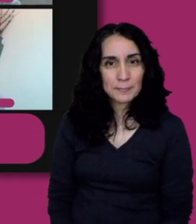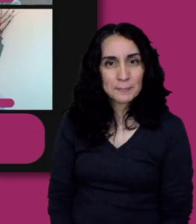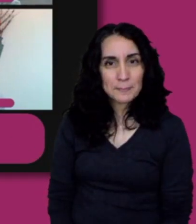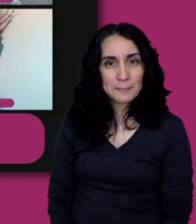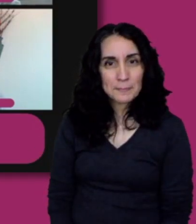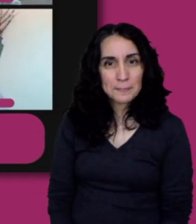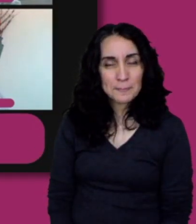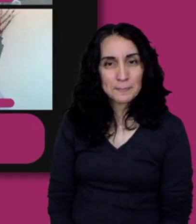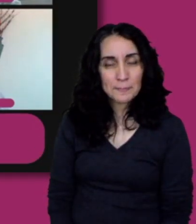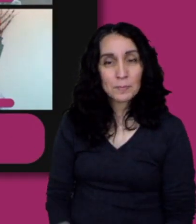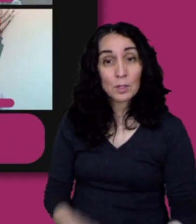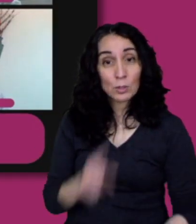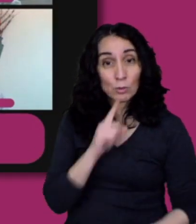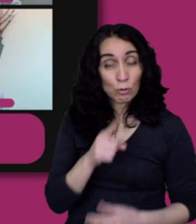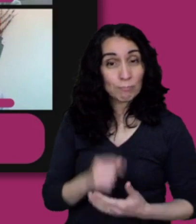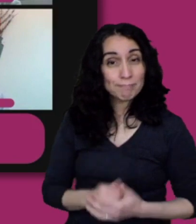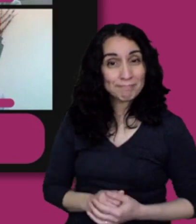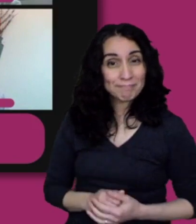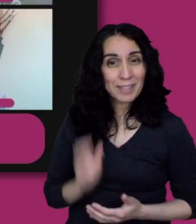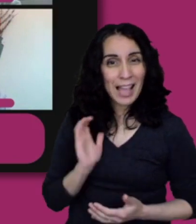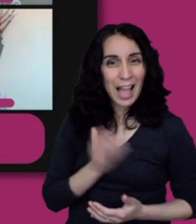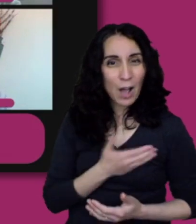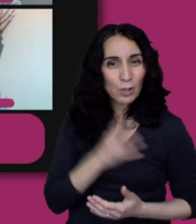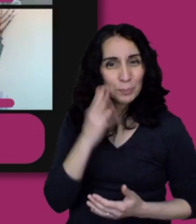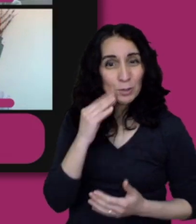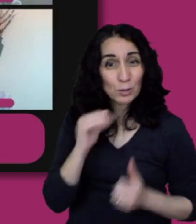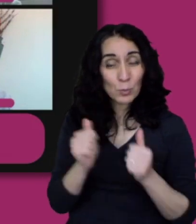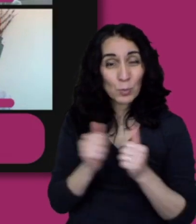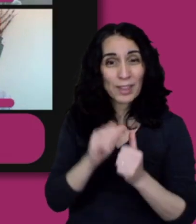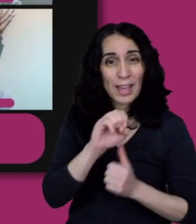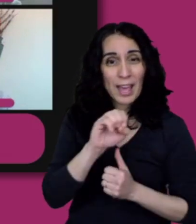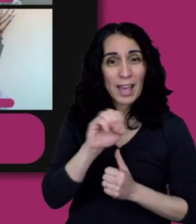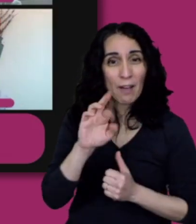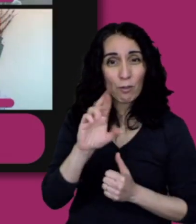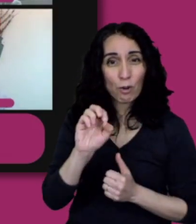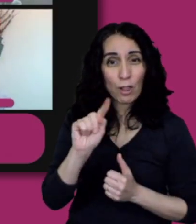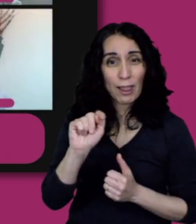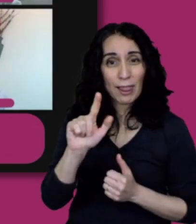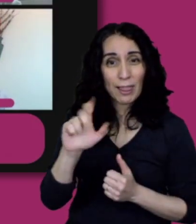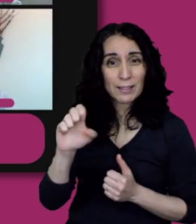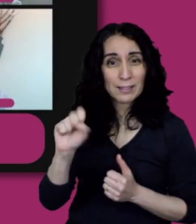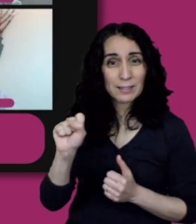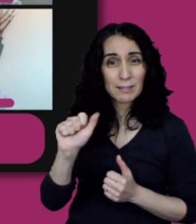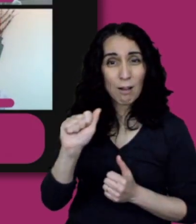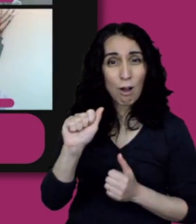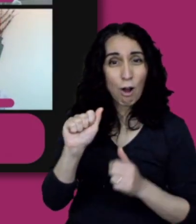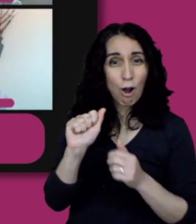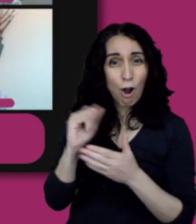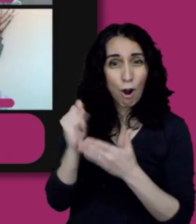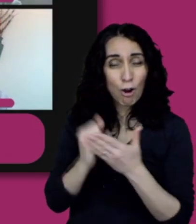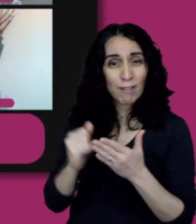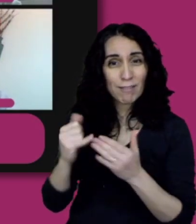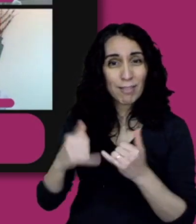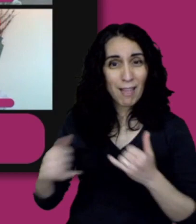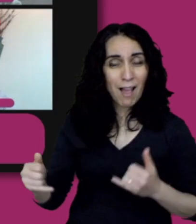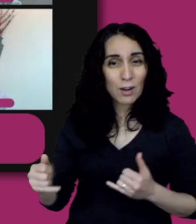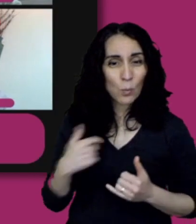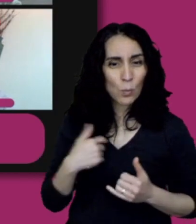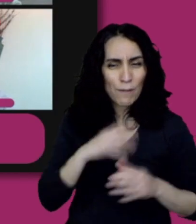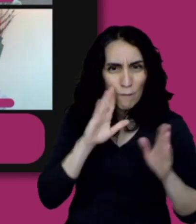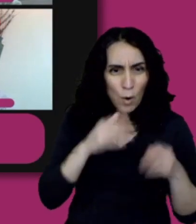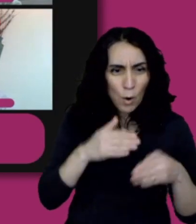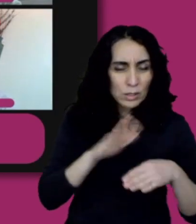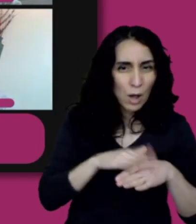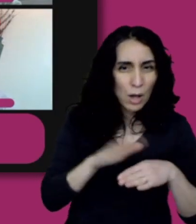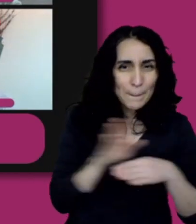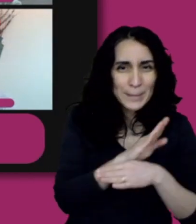I guess I'll speak to our experience first off with the effortless art line. We spent all of the, our effort